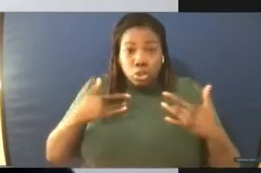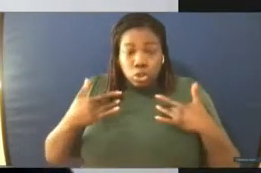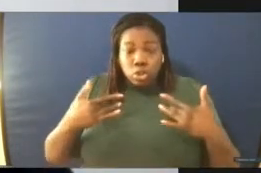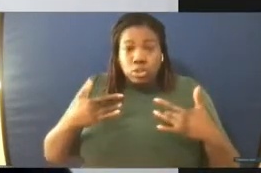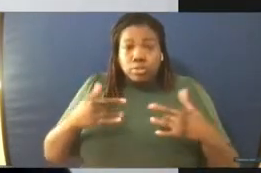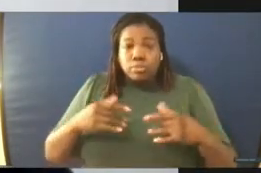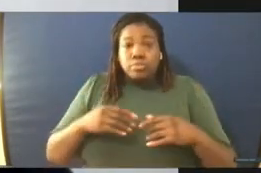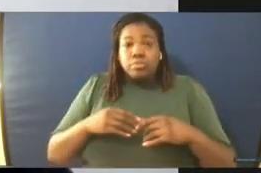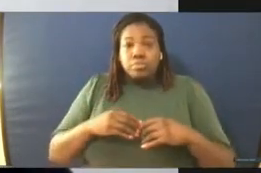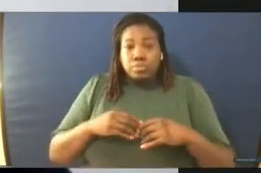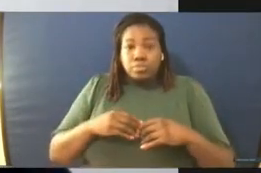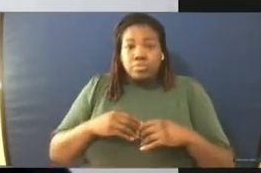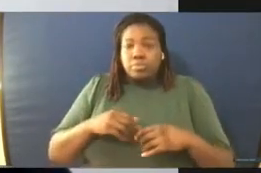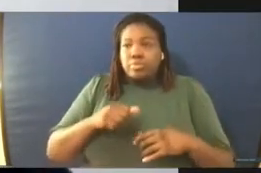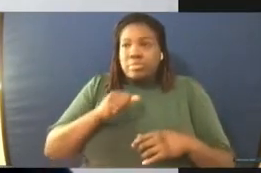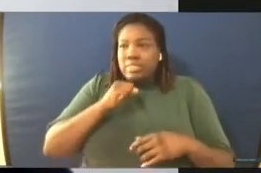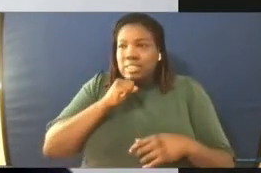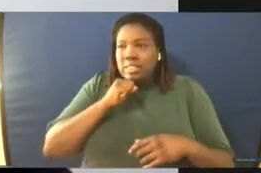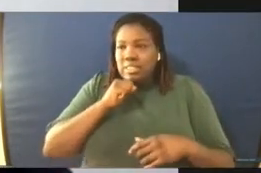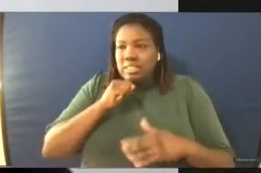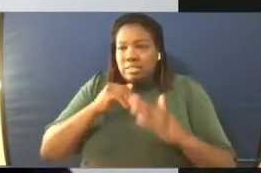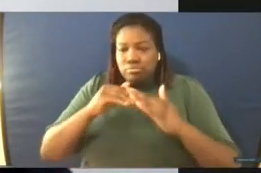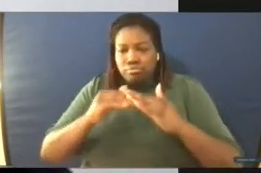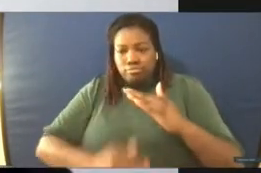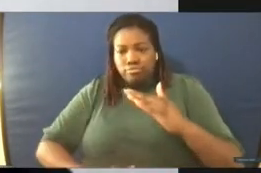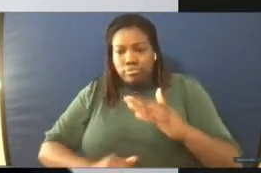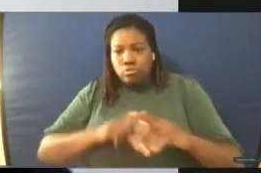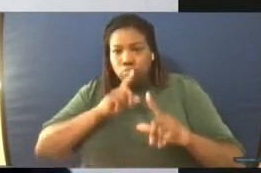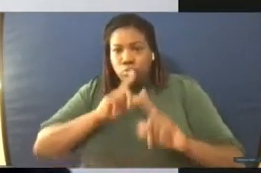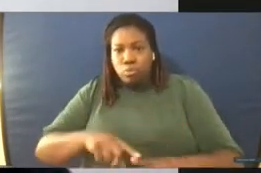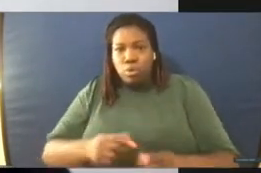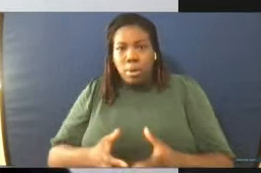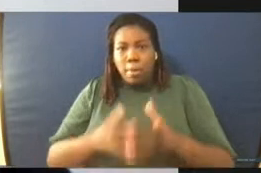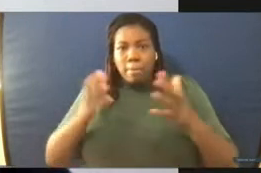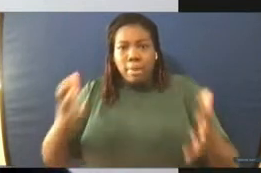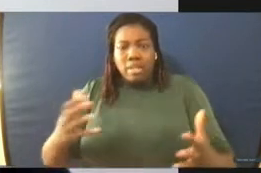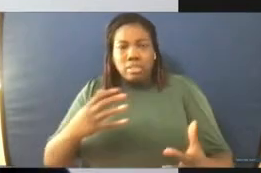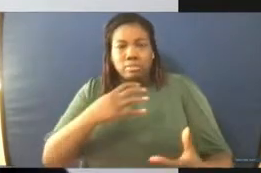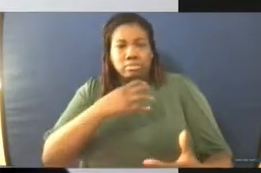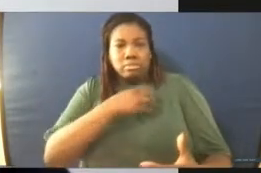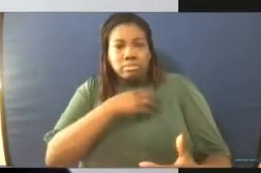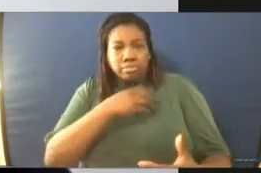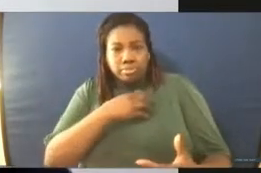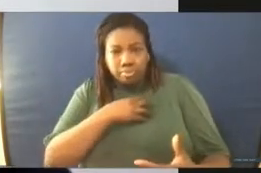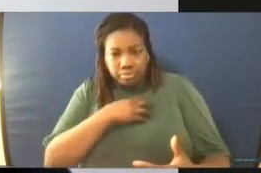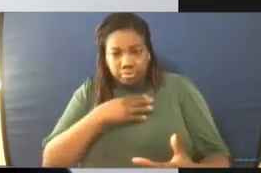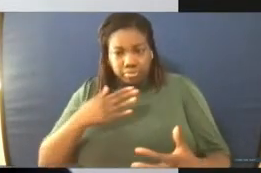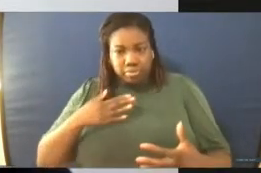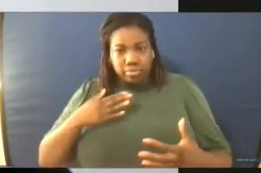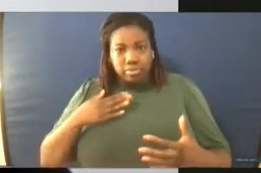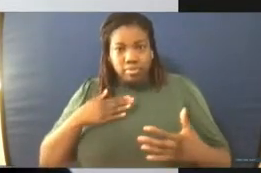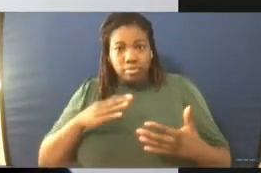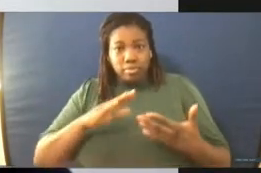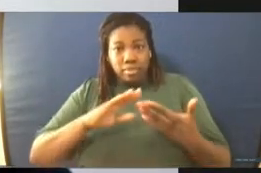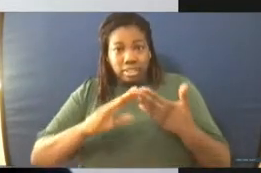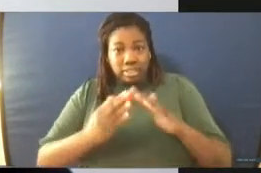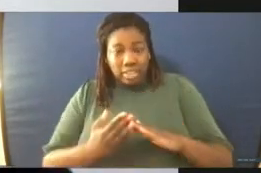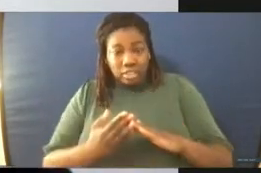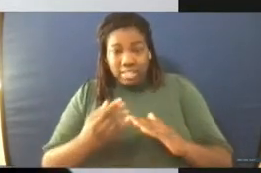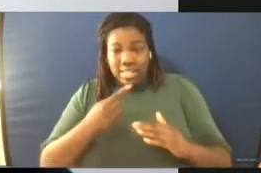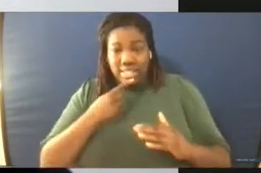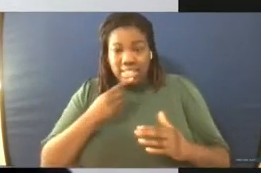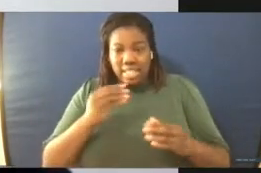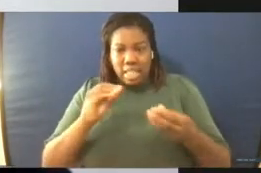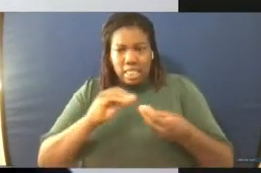is the underreporting. I have spoke to a number of police officials here in my hometown, and they were saying the numbers